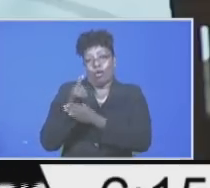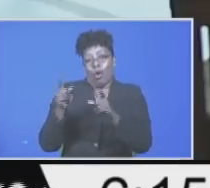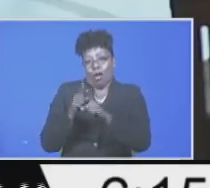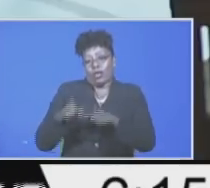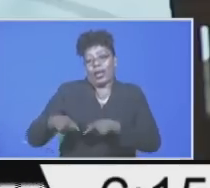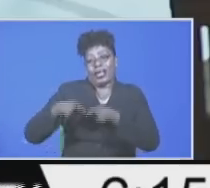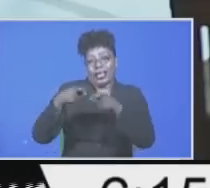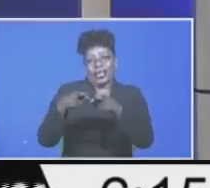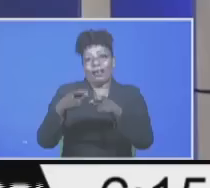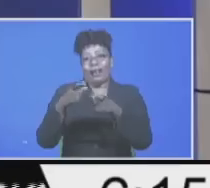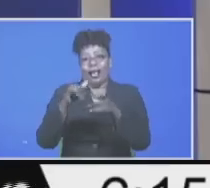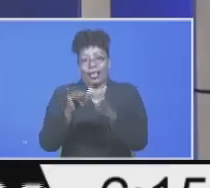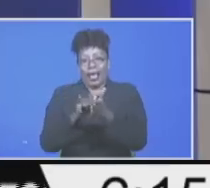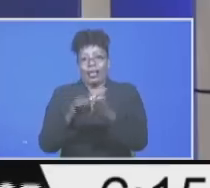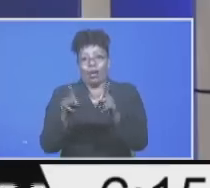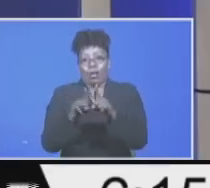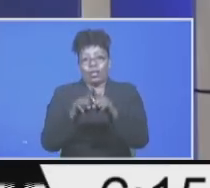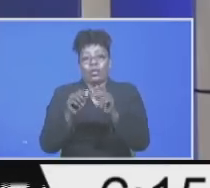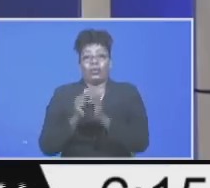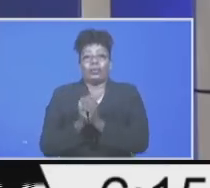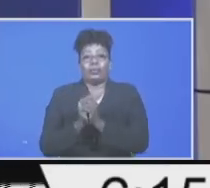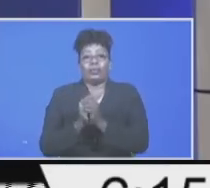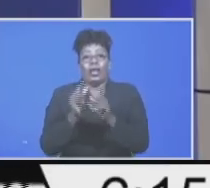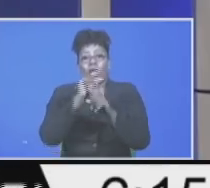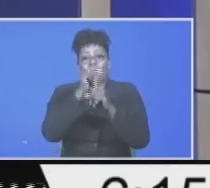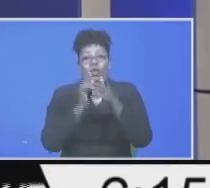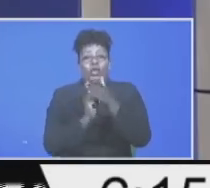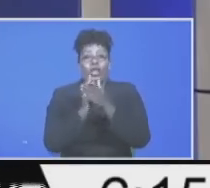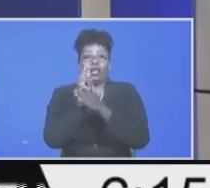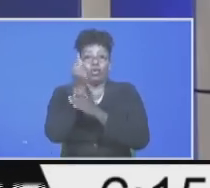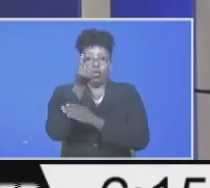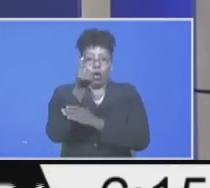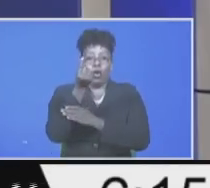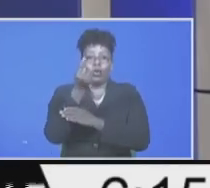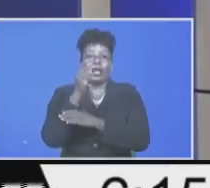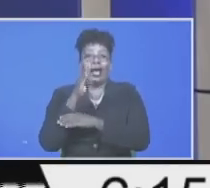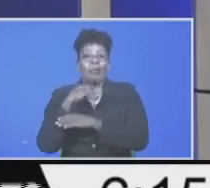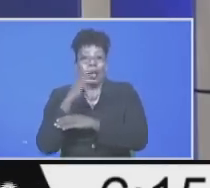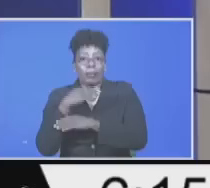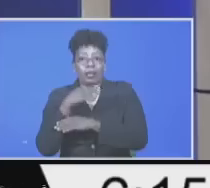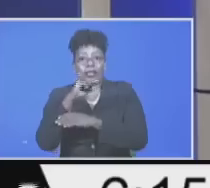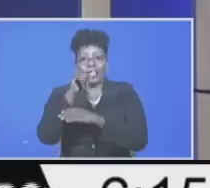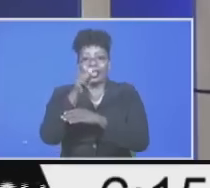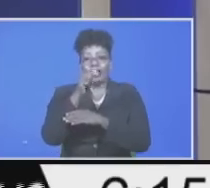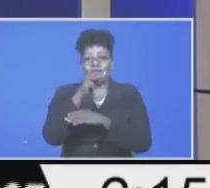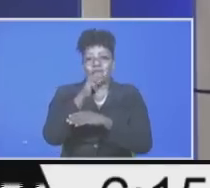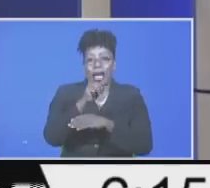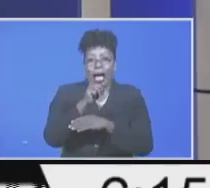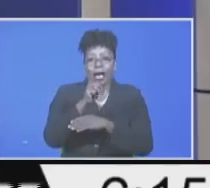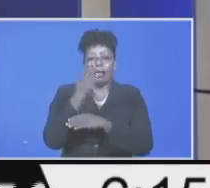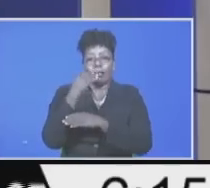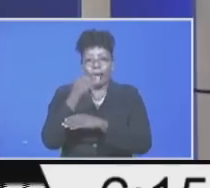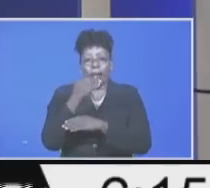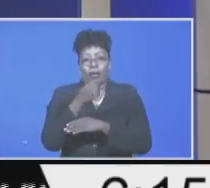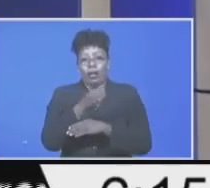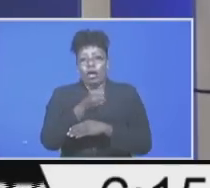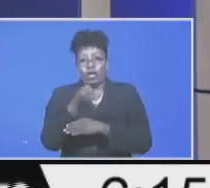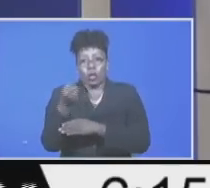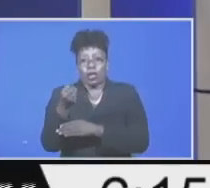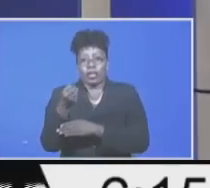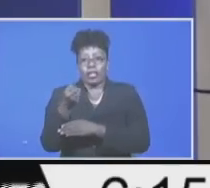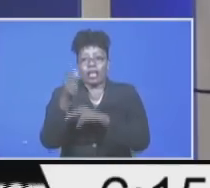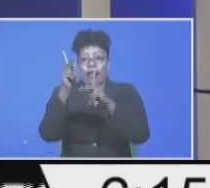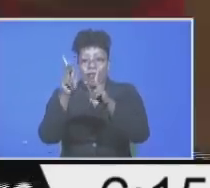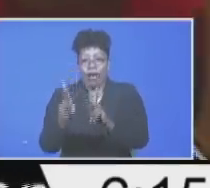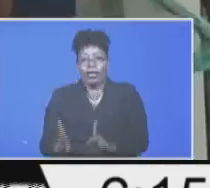well. From locally grown peppers to processed products like jams and pepper sauces made from local ingredients, vendors